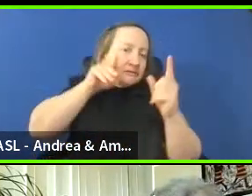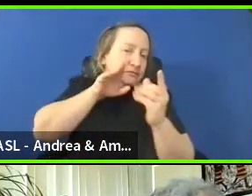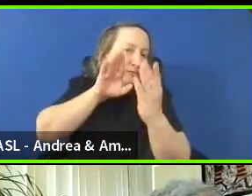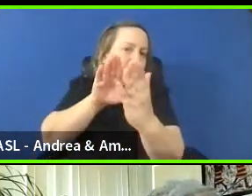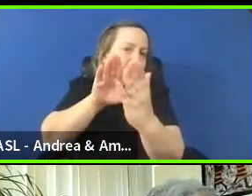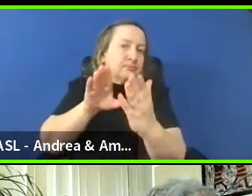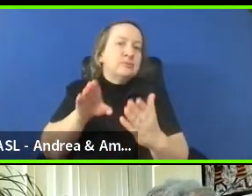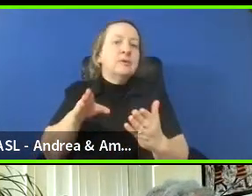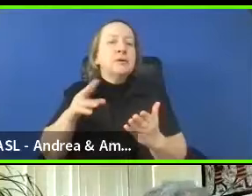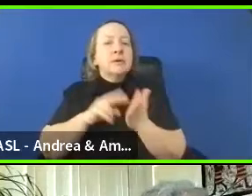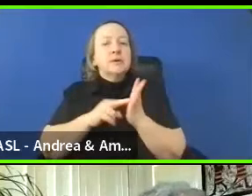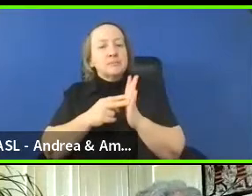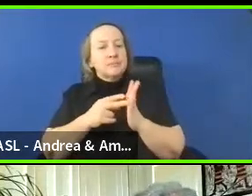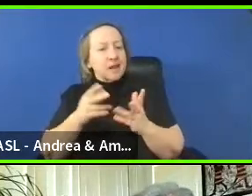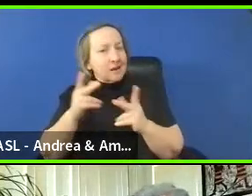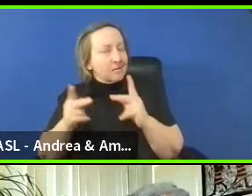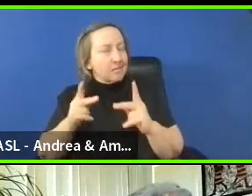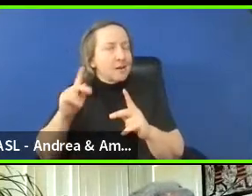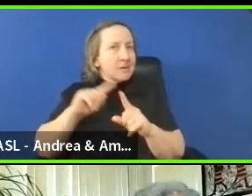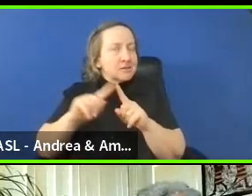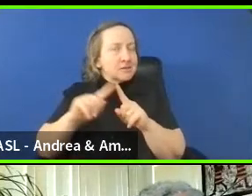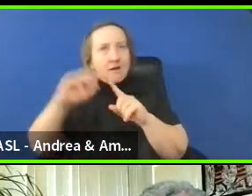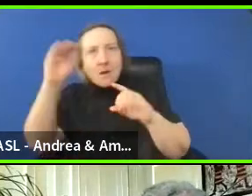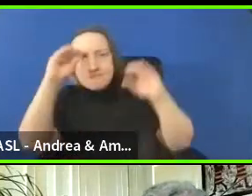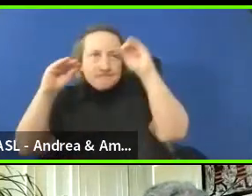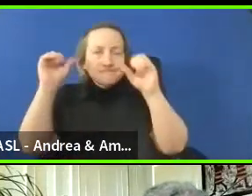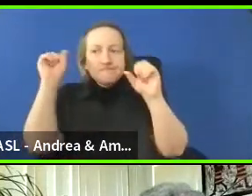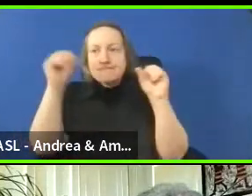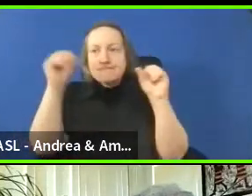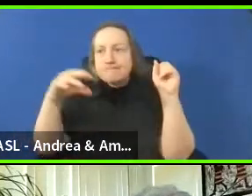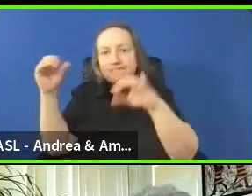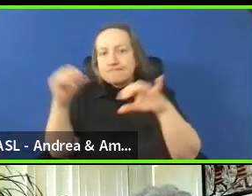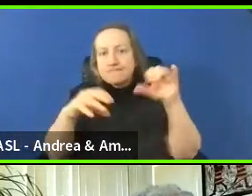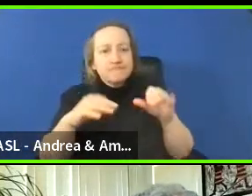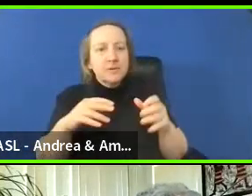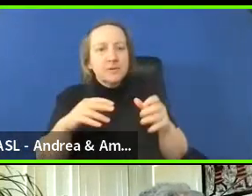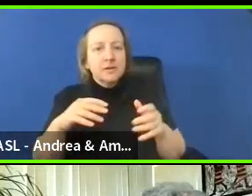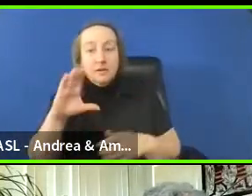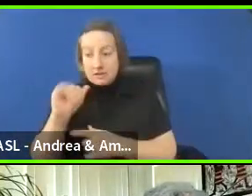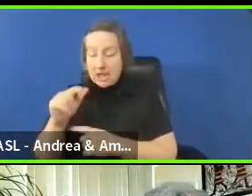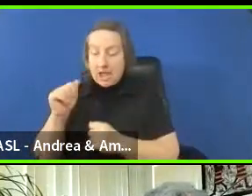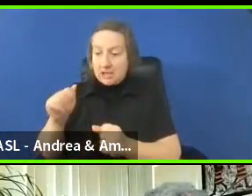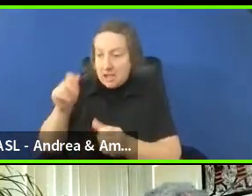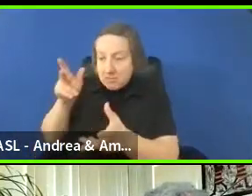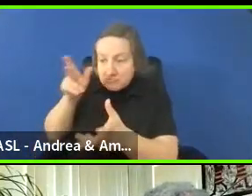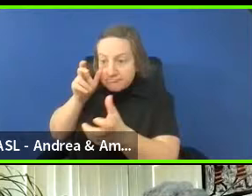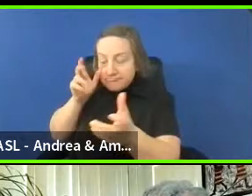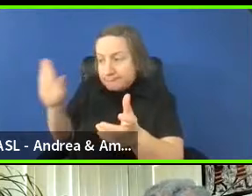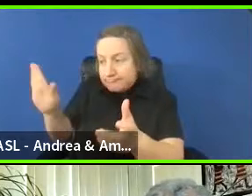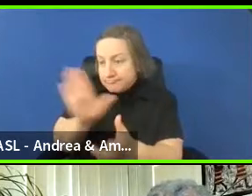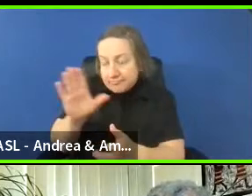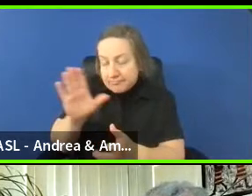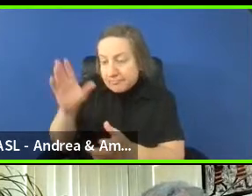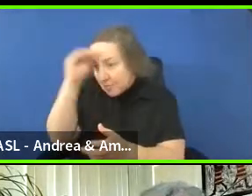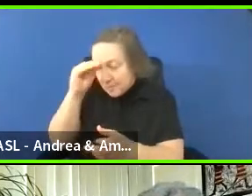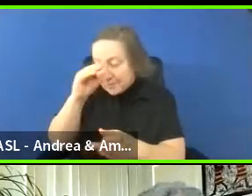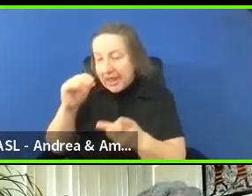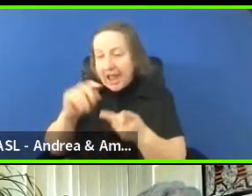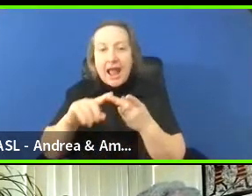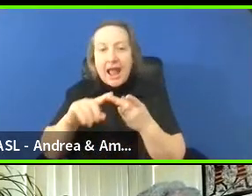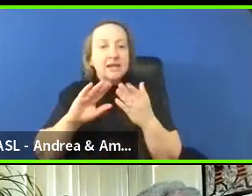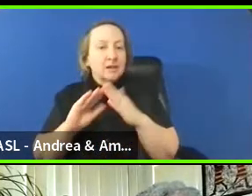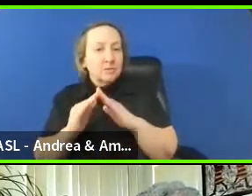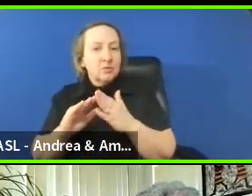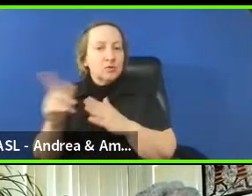allowed voices to be heard both from the CAG itself as well as their communities that in many cases